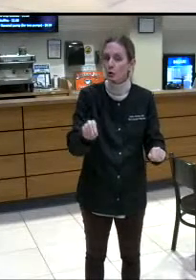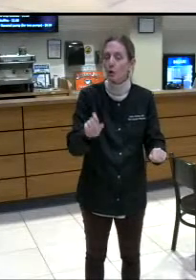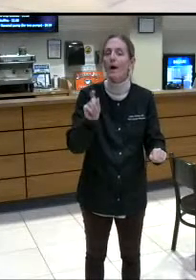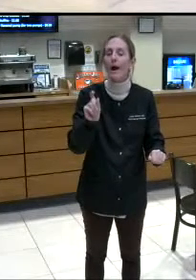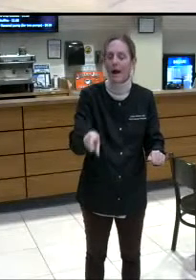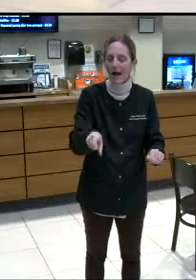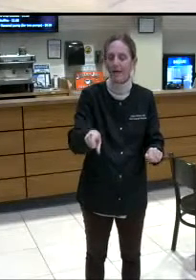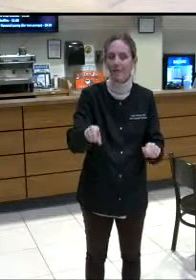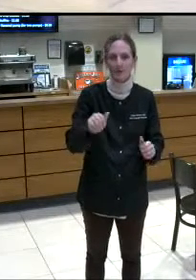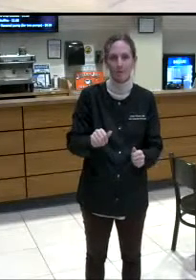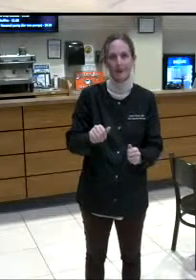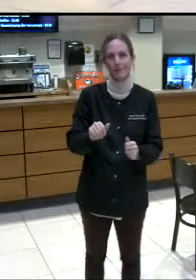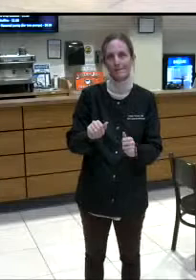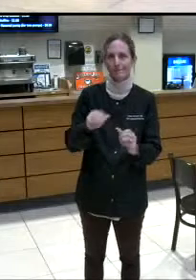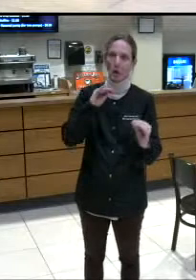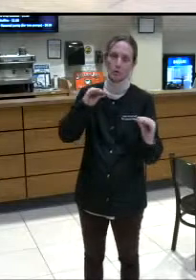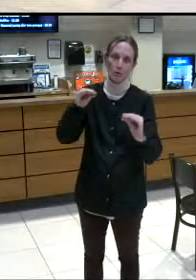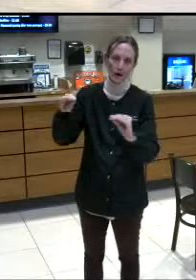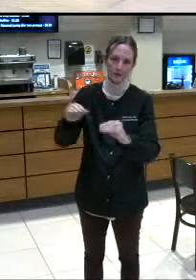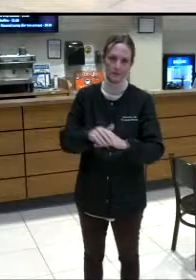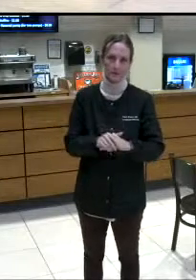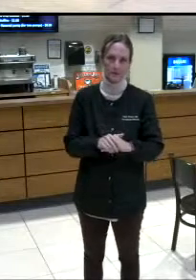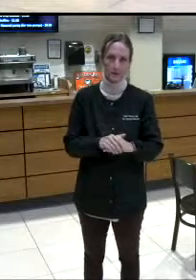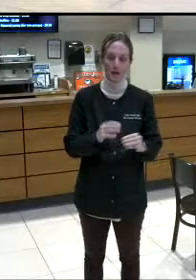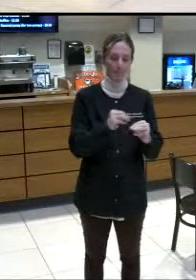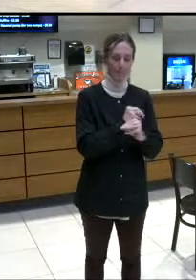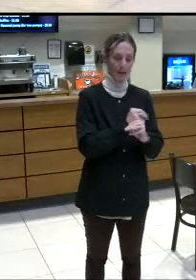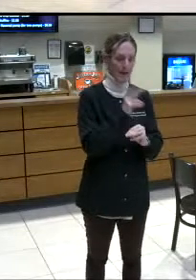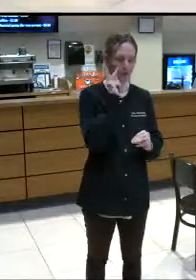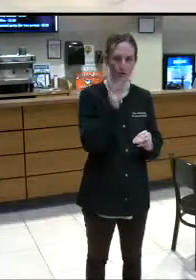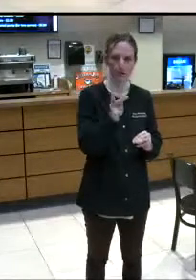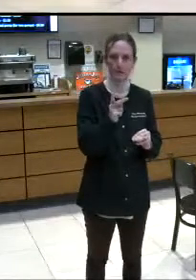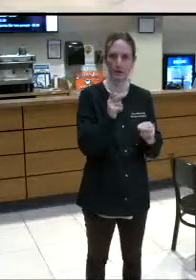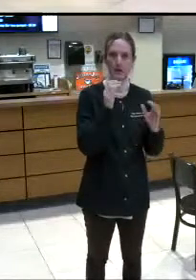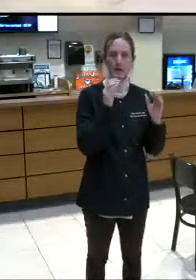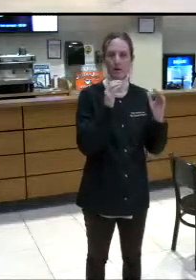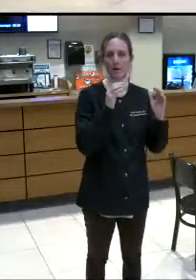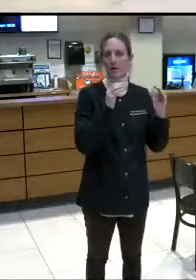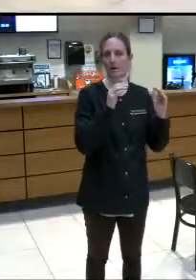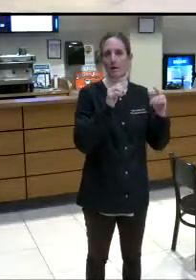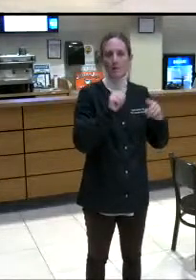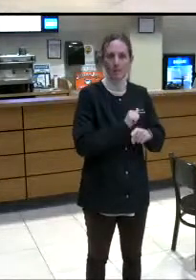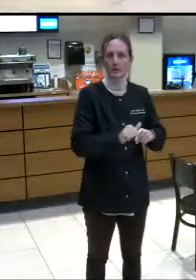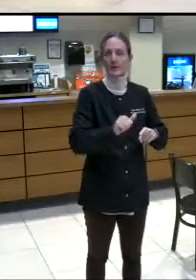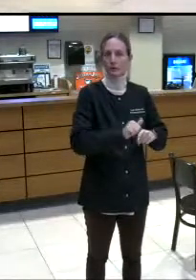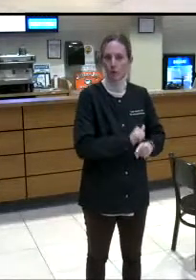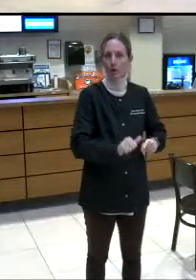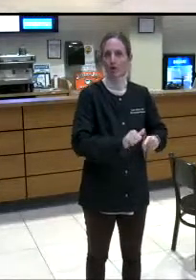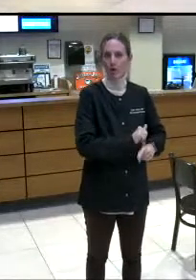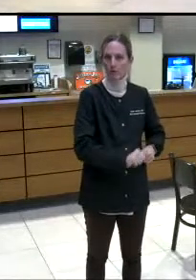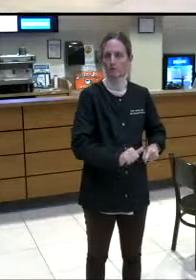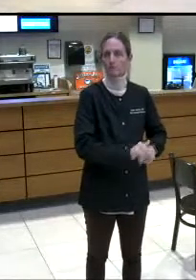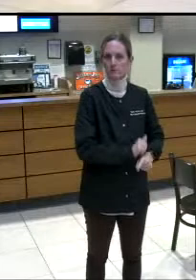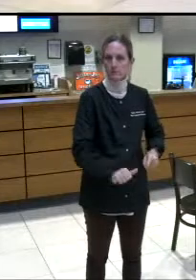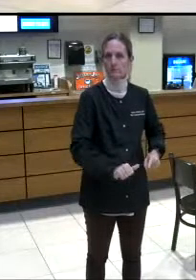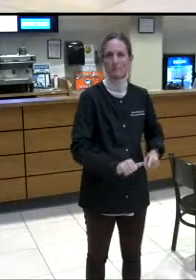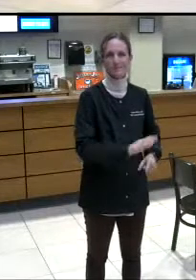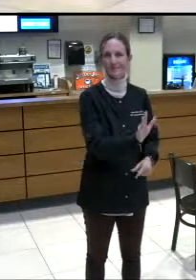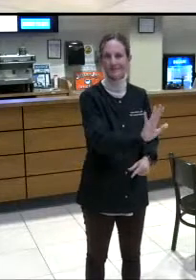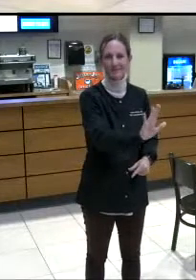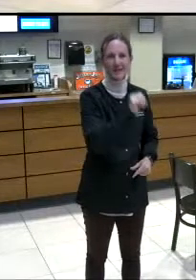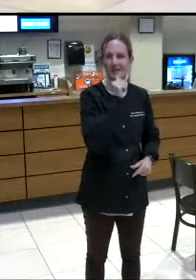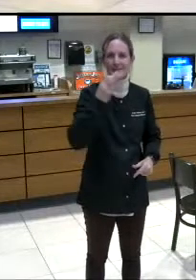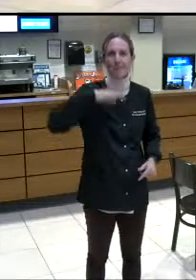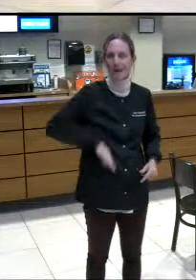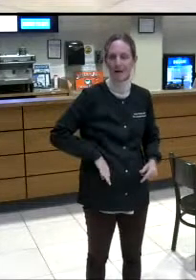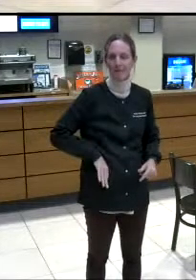so sometimes you may see in math, things are just purely procedural, but that doesn't benefit our kids. So we want to make sure that not only